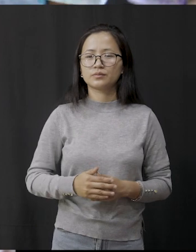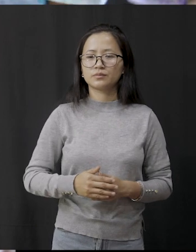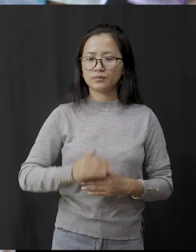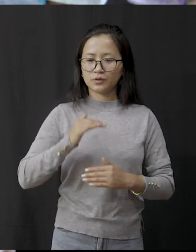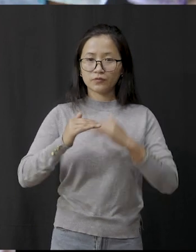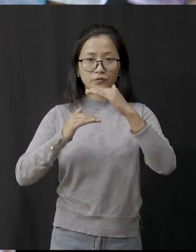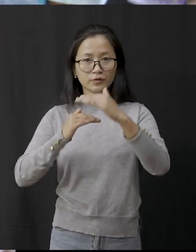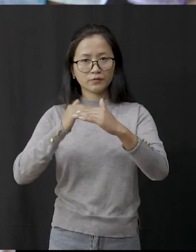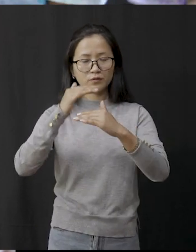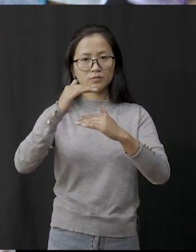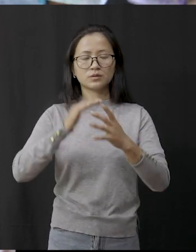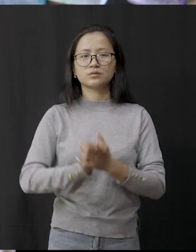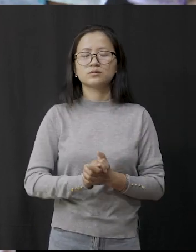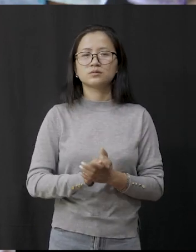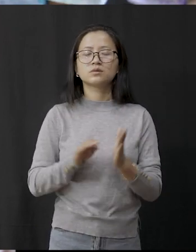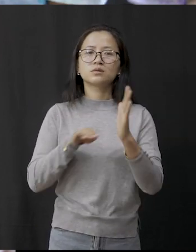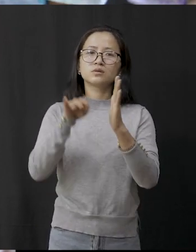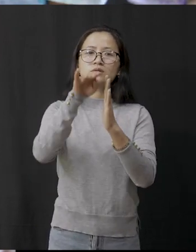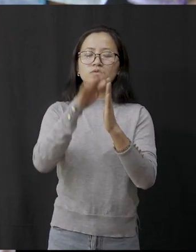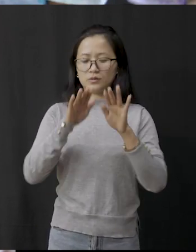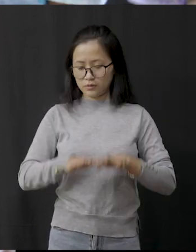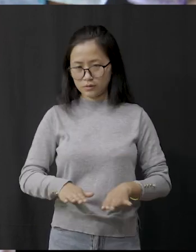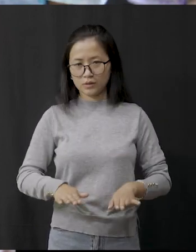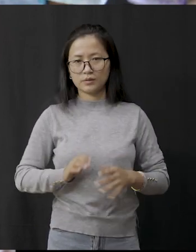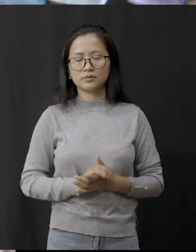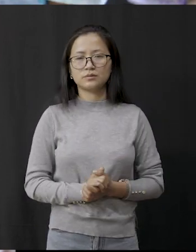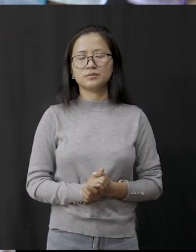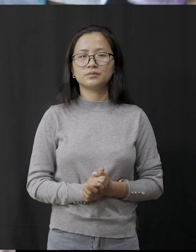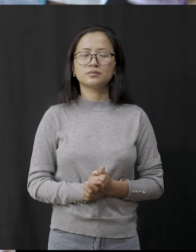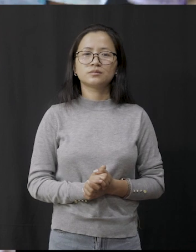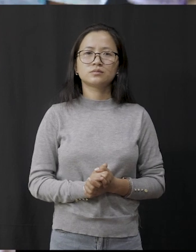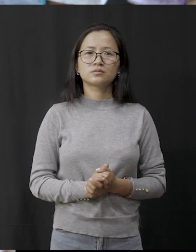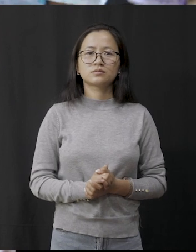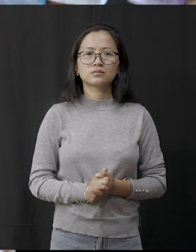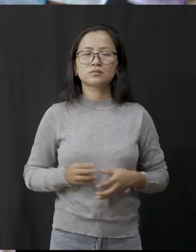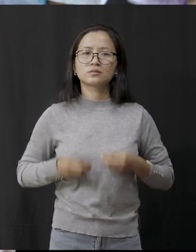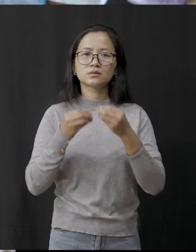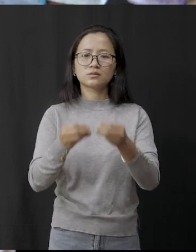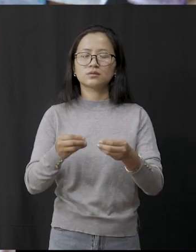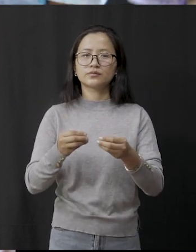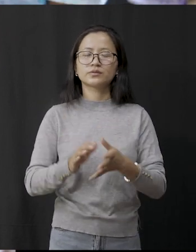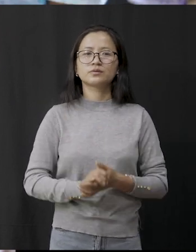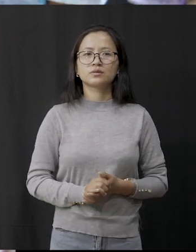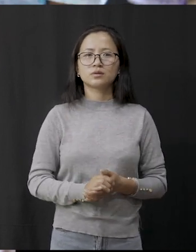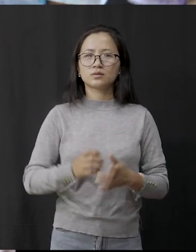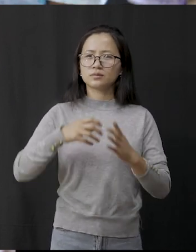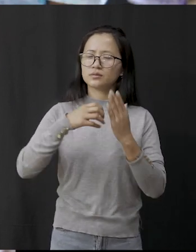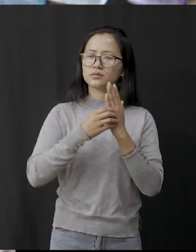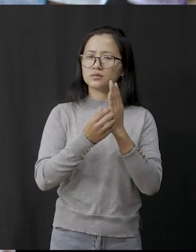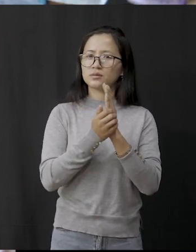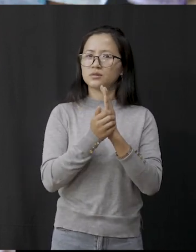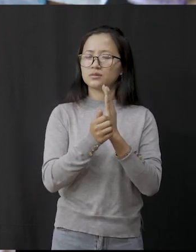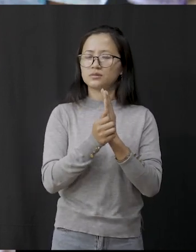development for a child. Okay? It gives you the skills,